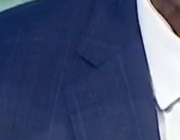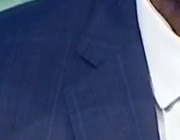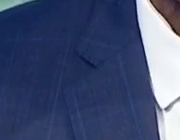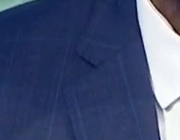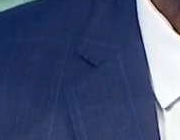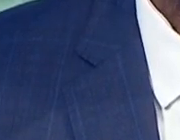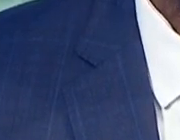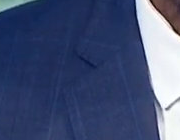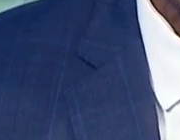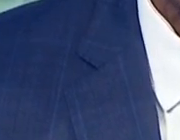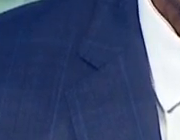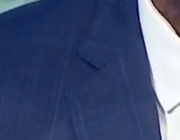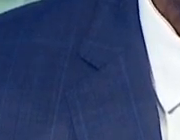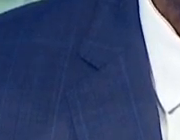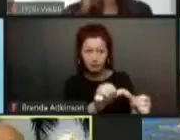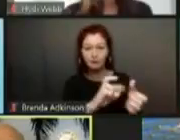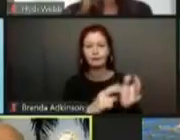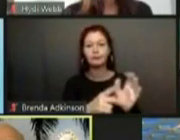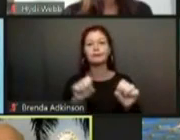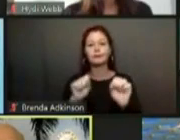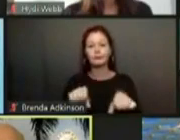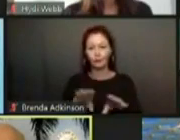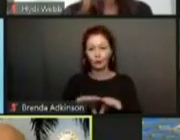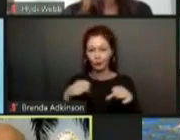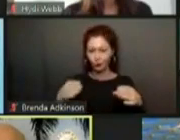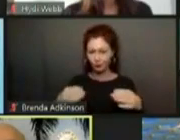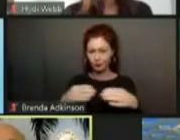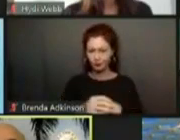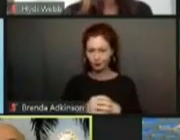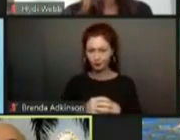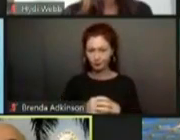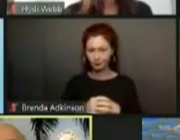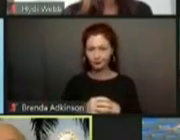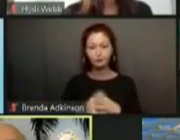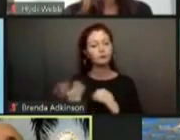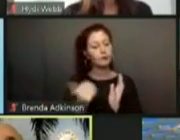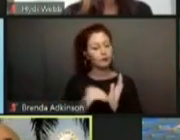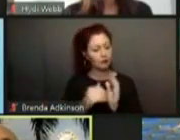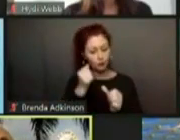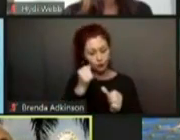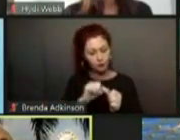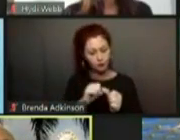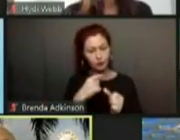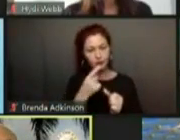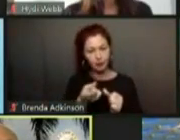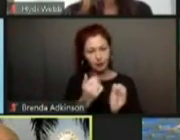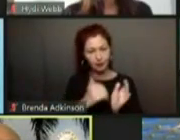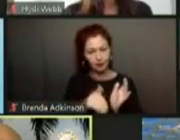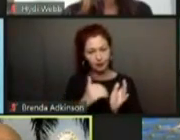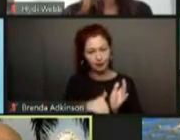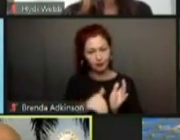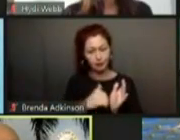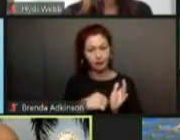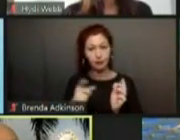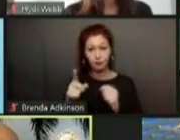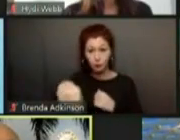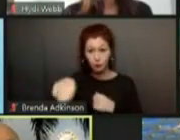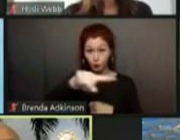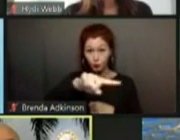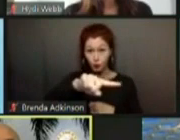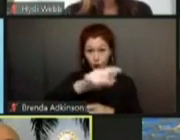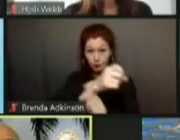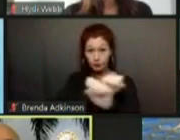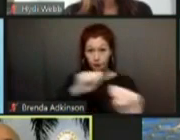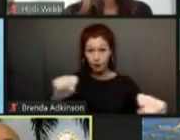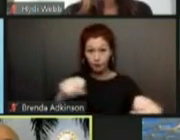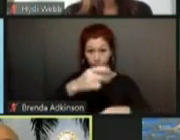and practice social distancing. So remember our motto, I keep you safe, you keep me safe. We don't follow the rules